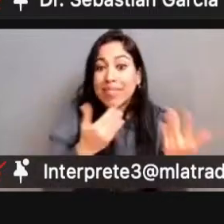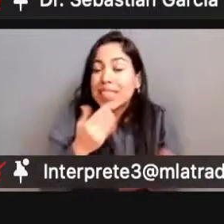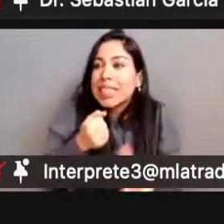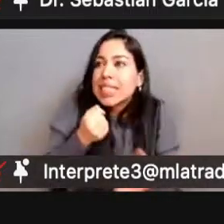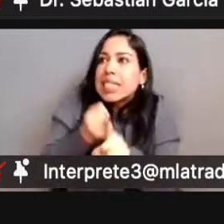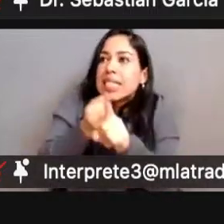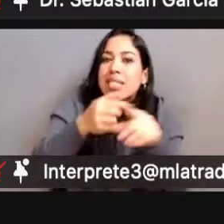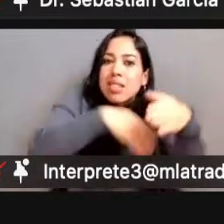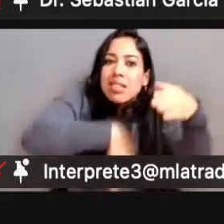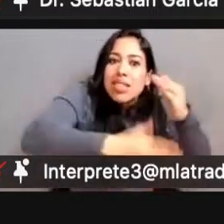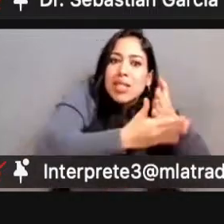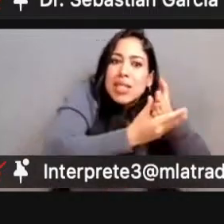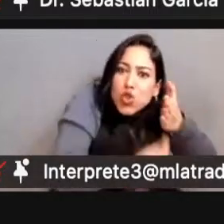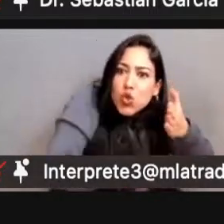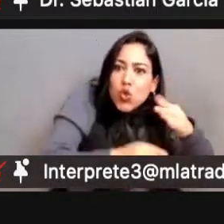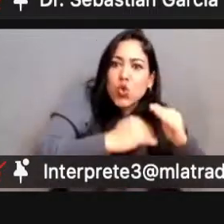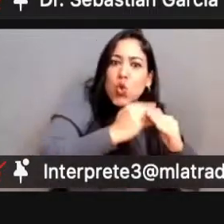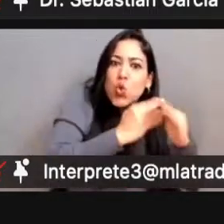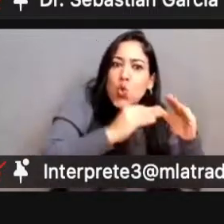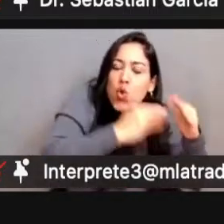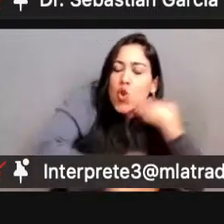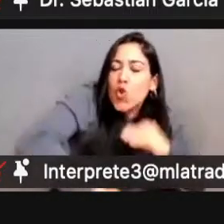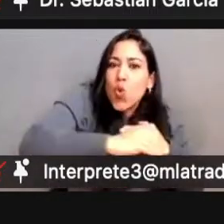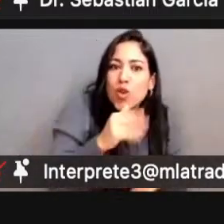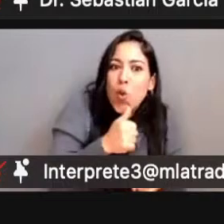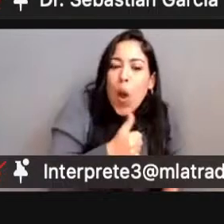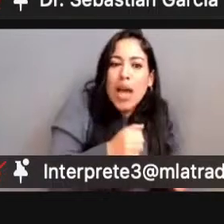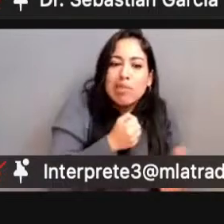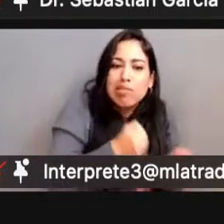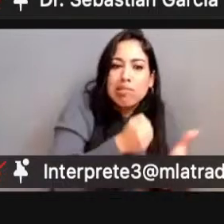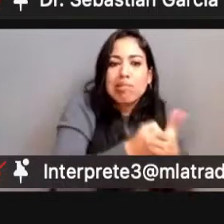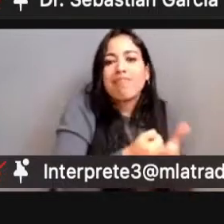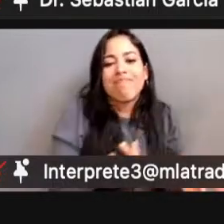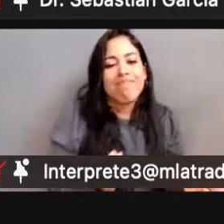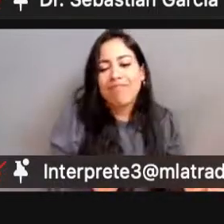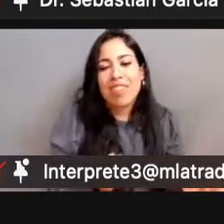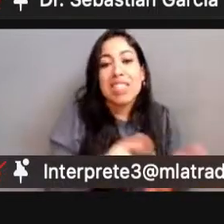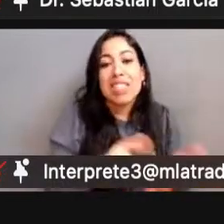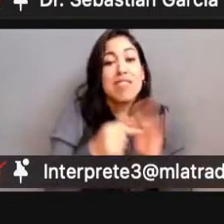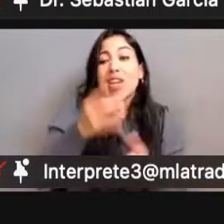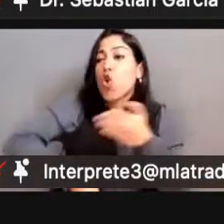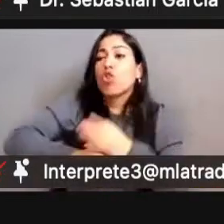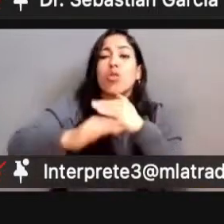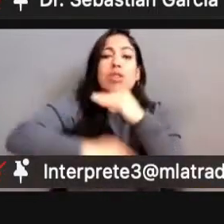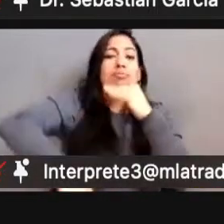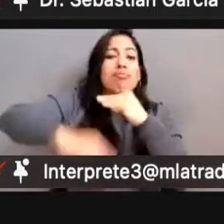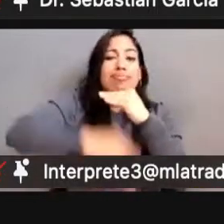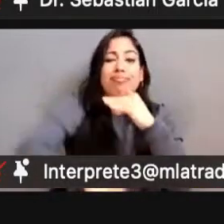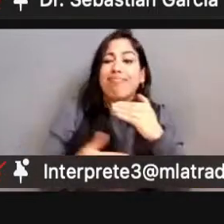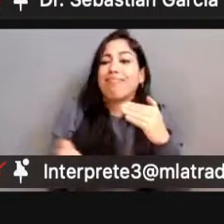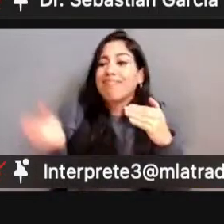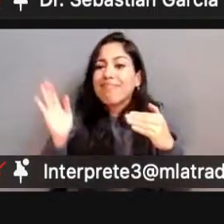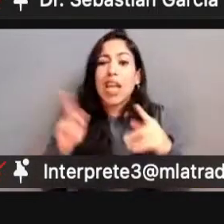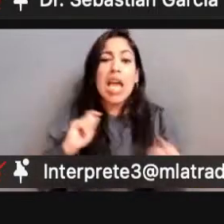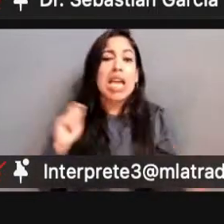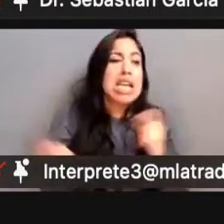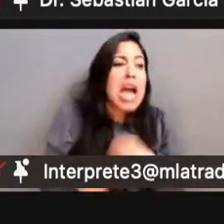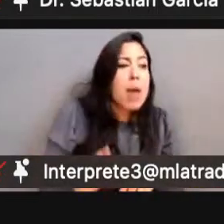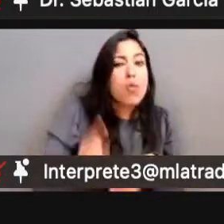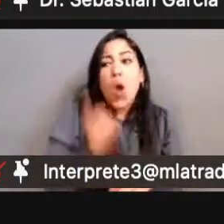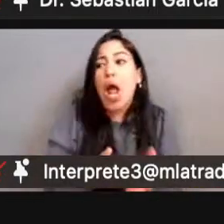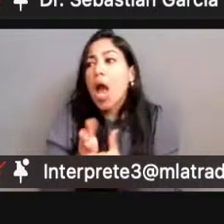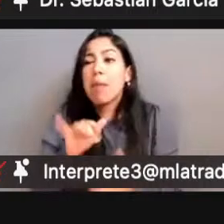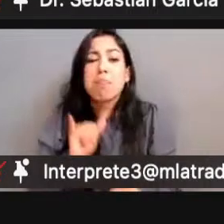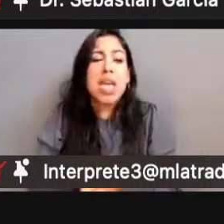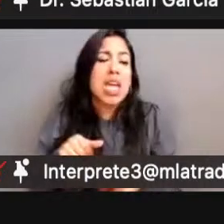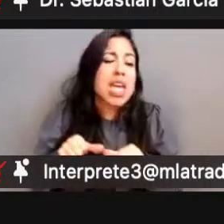those groups with more advantages. If we cannot accelerate those on the ones that are at advantage,